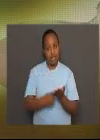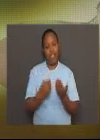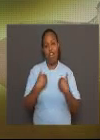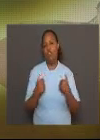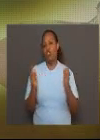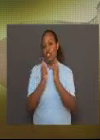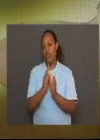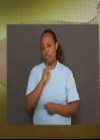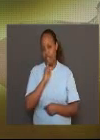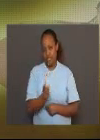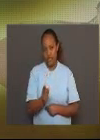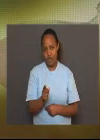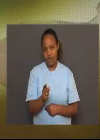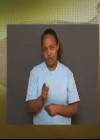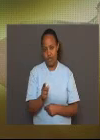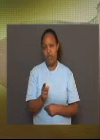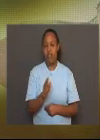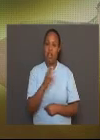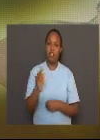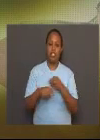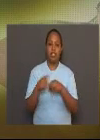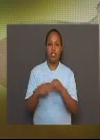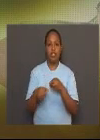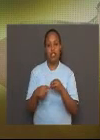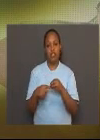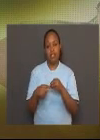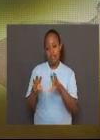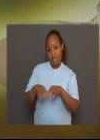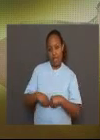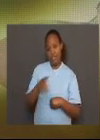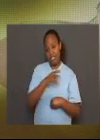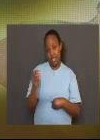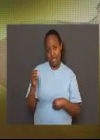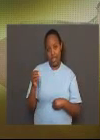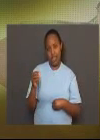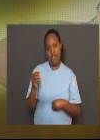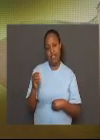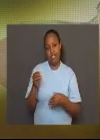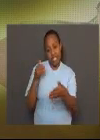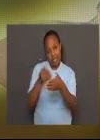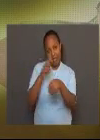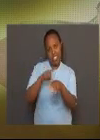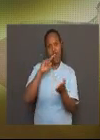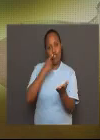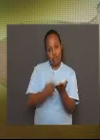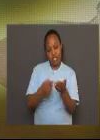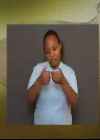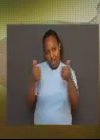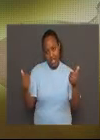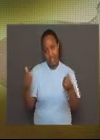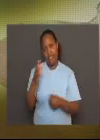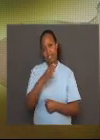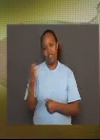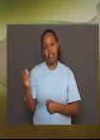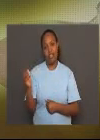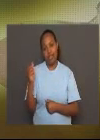knowledge and data, and we will learn about receiving and identifying relevant